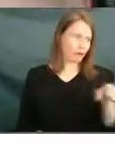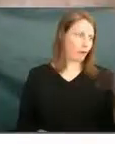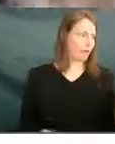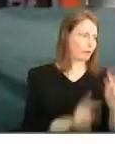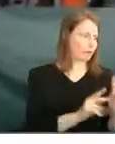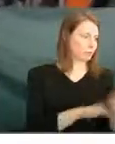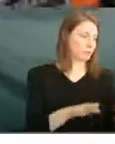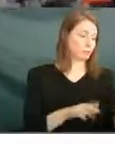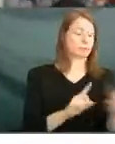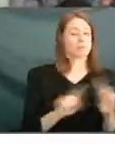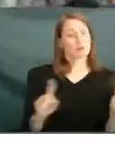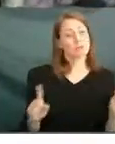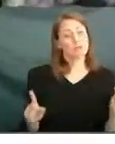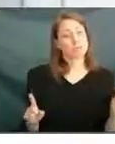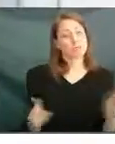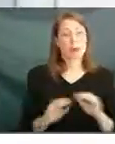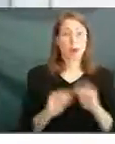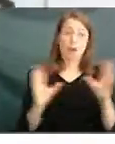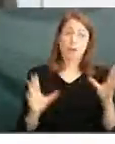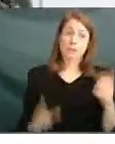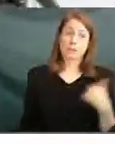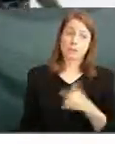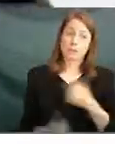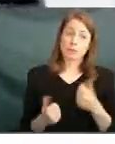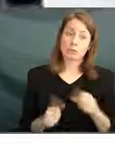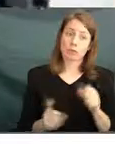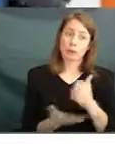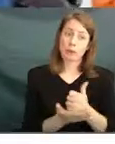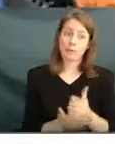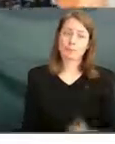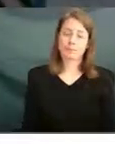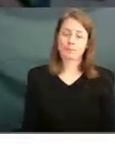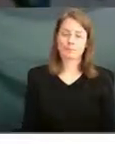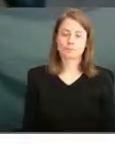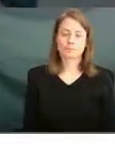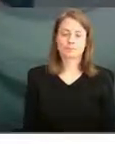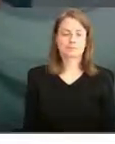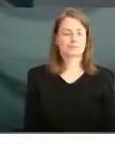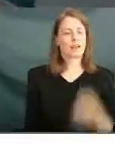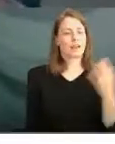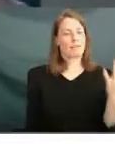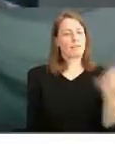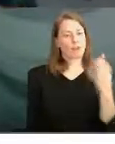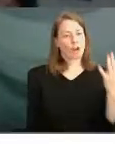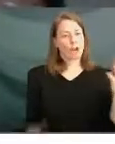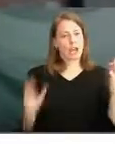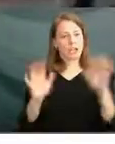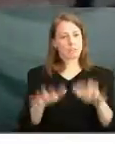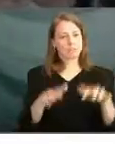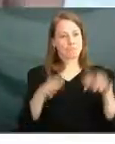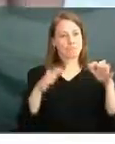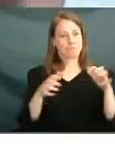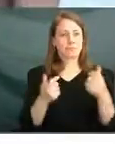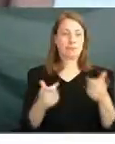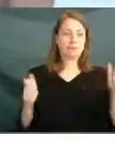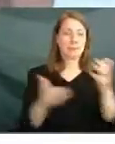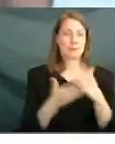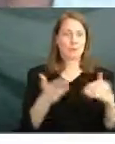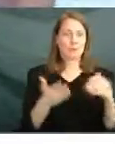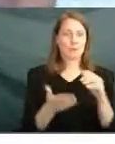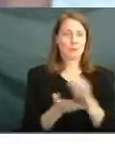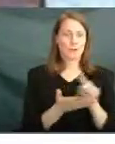Friday Assembly is a major feature of the school week. Everyone attends, including some parents, and everyone gets a turn at